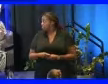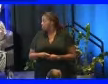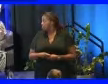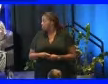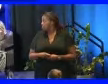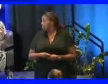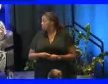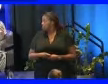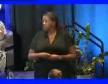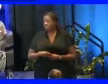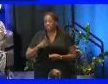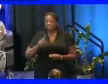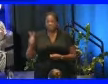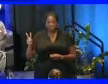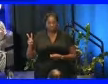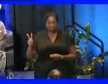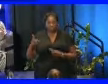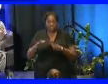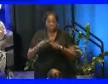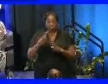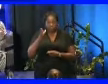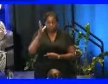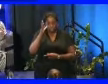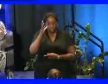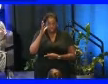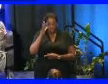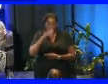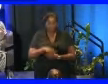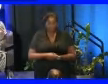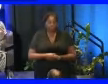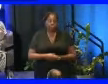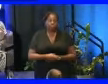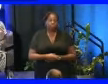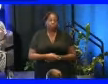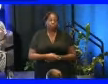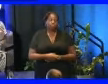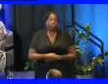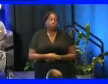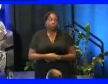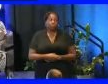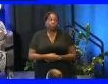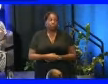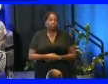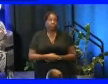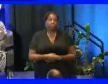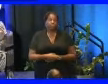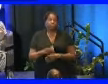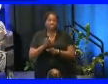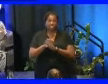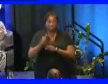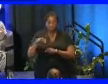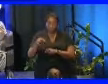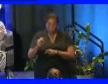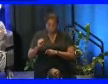as a result of domestic violence from my parents, and then got an apartment,